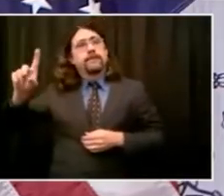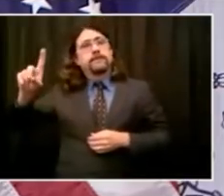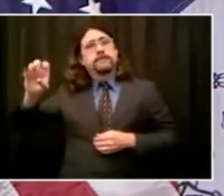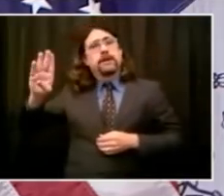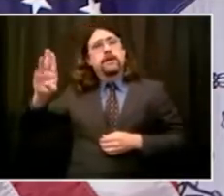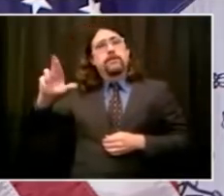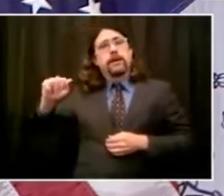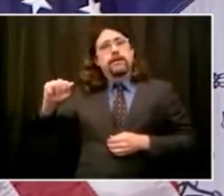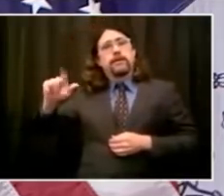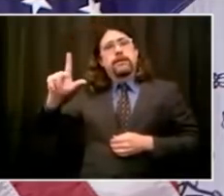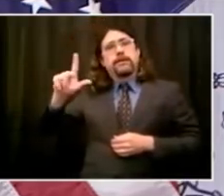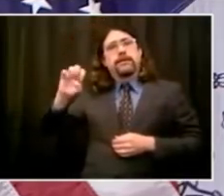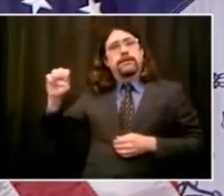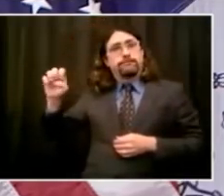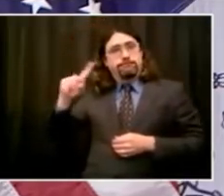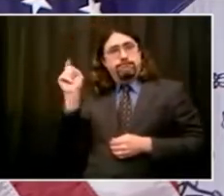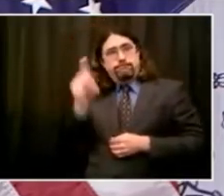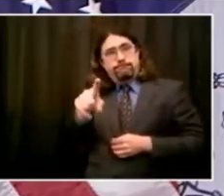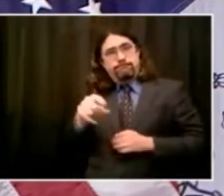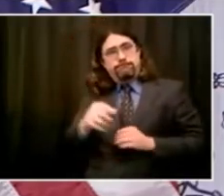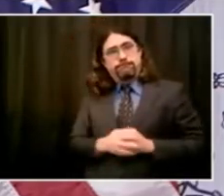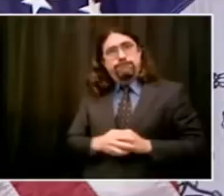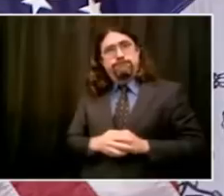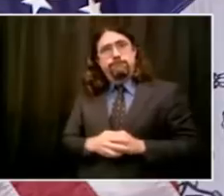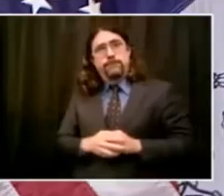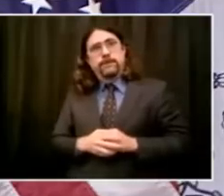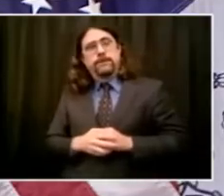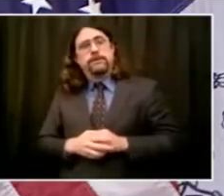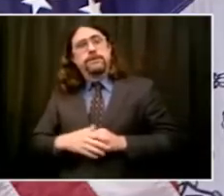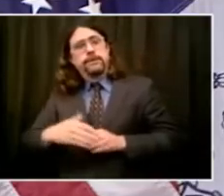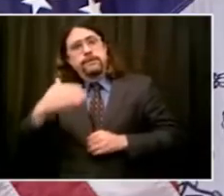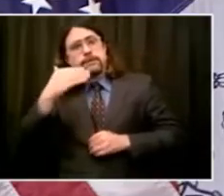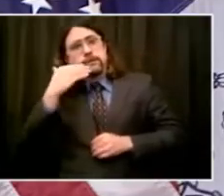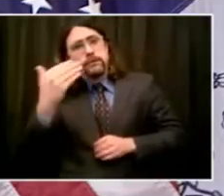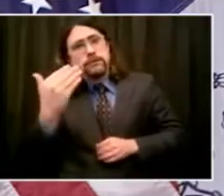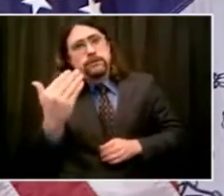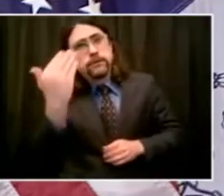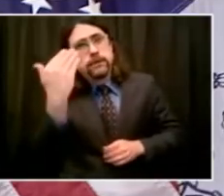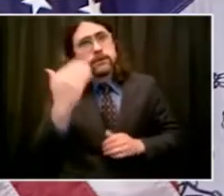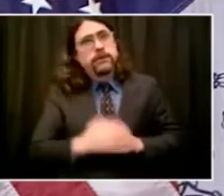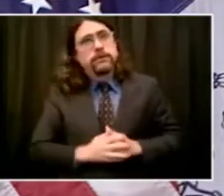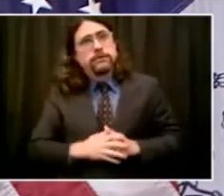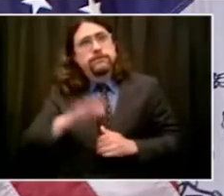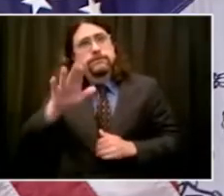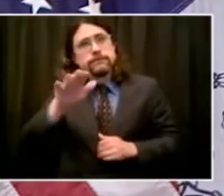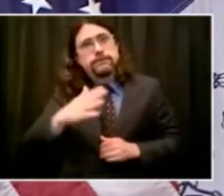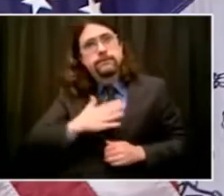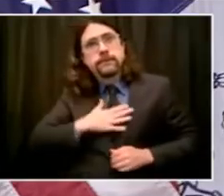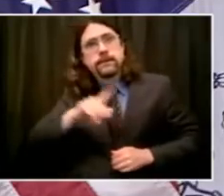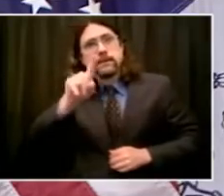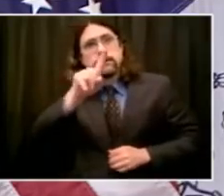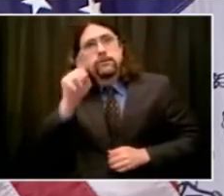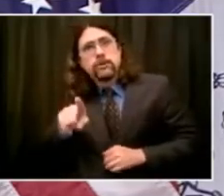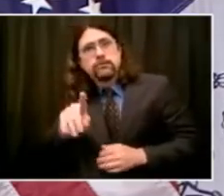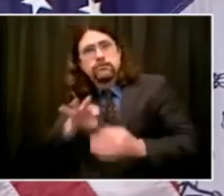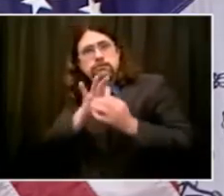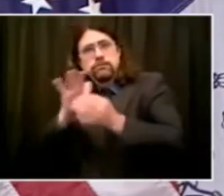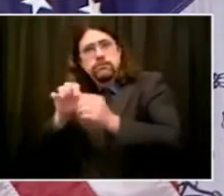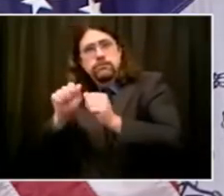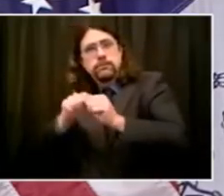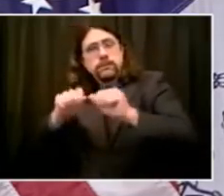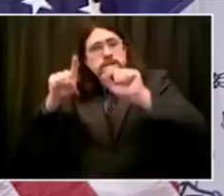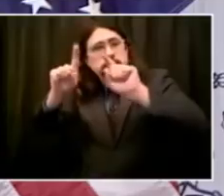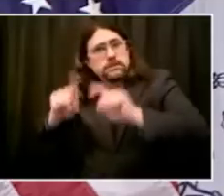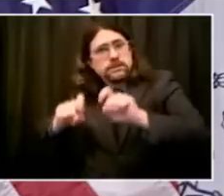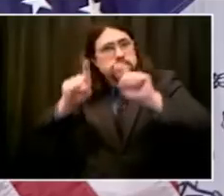up specifically on the issue of testing, and given the fact that it's become so much more widespread, you know, emerging